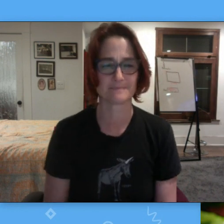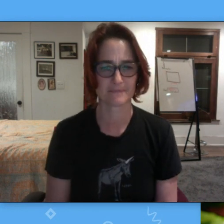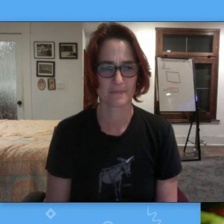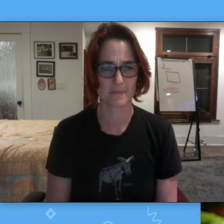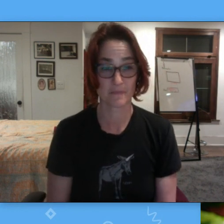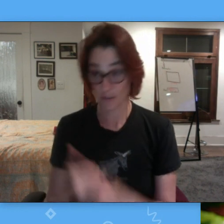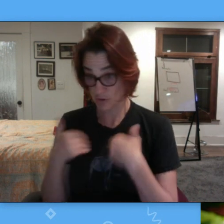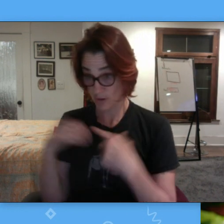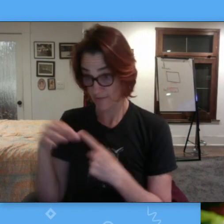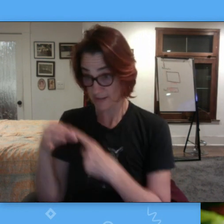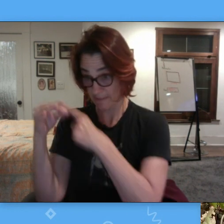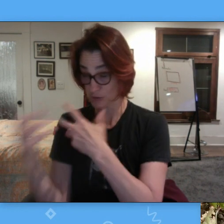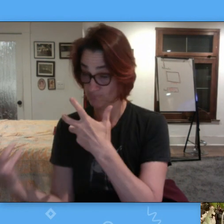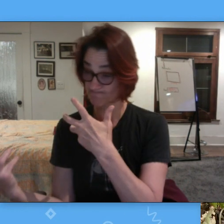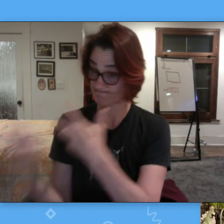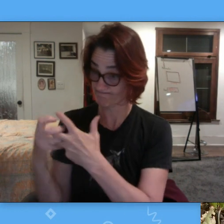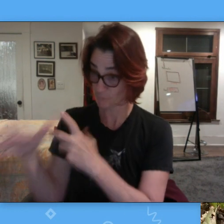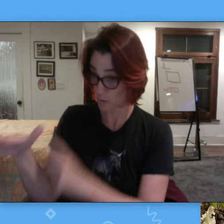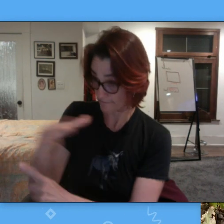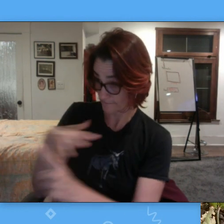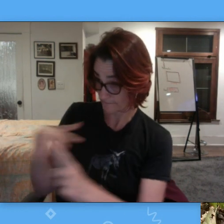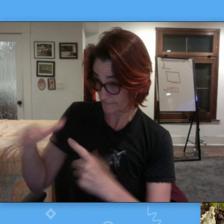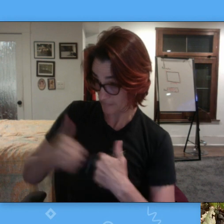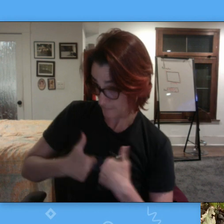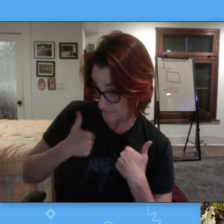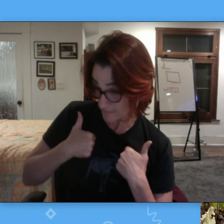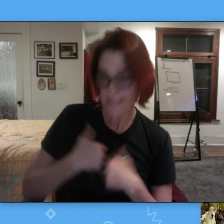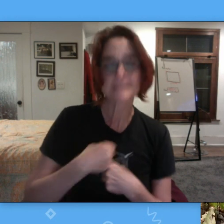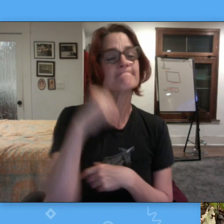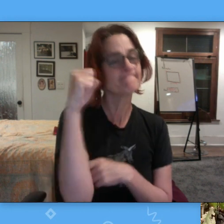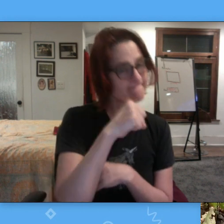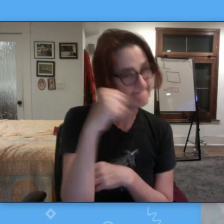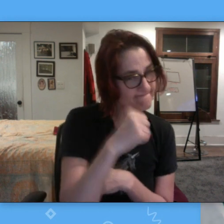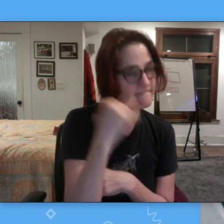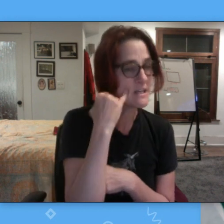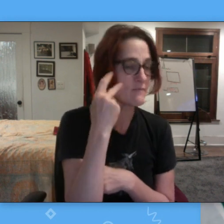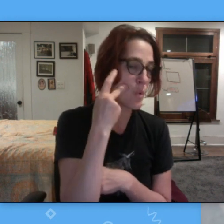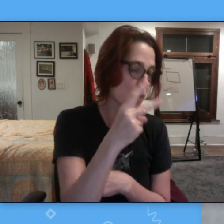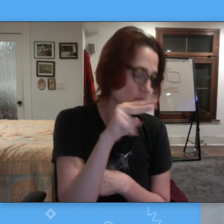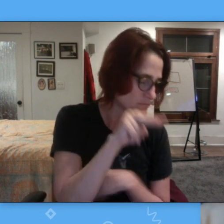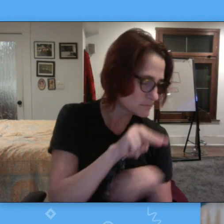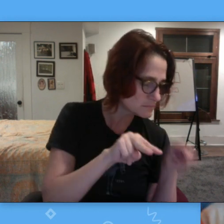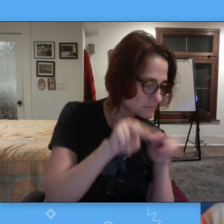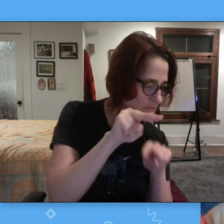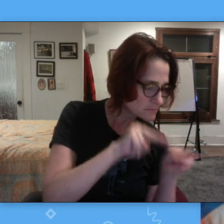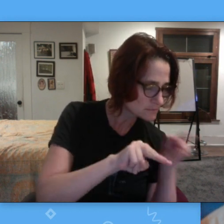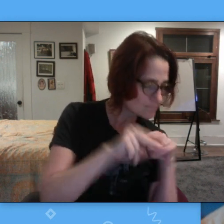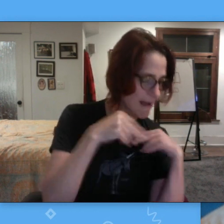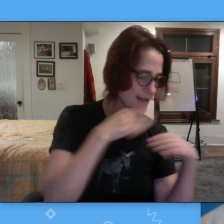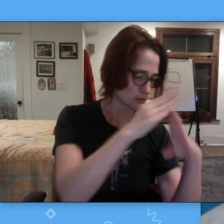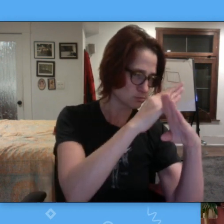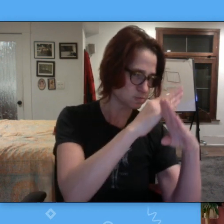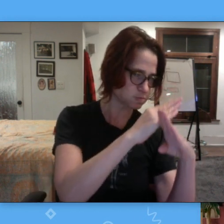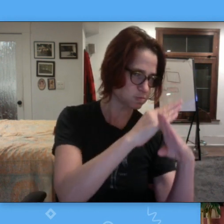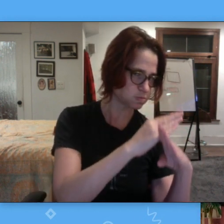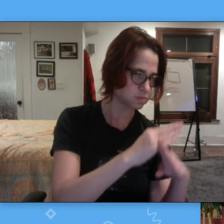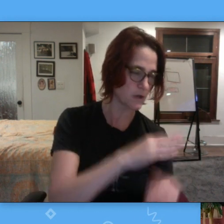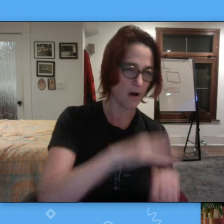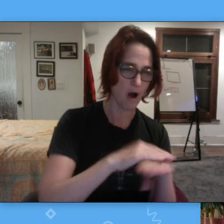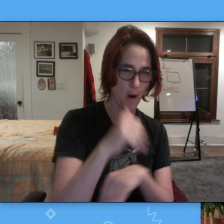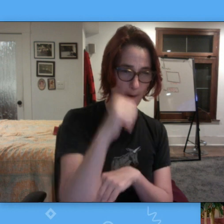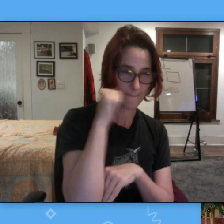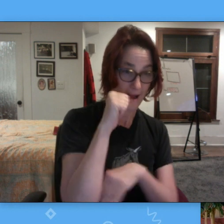she have any special adaptations to survive? She does. So if you look at her very closely, she's got armor all over her back,